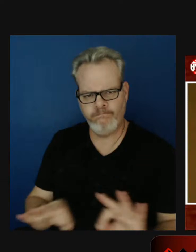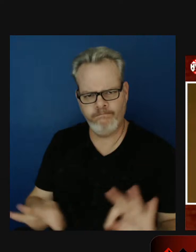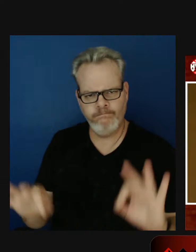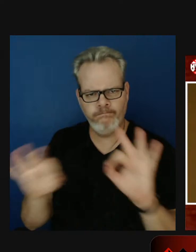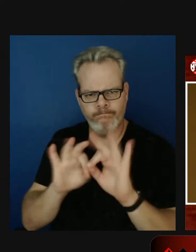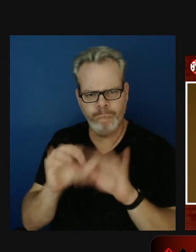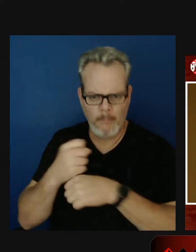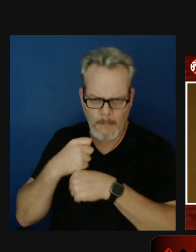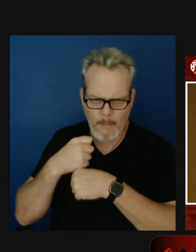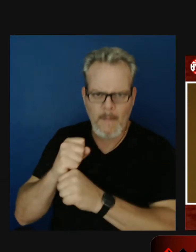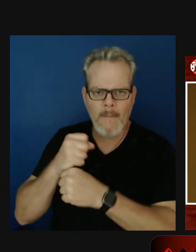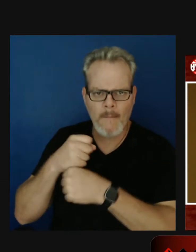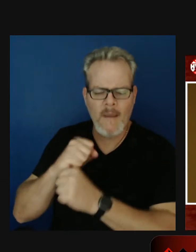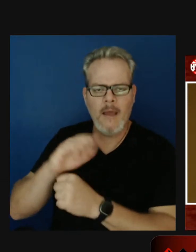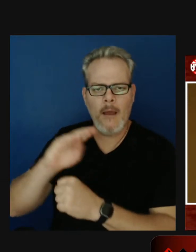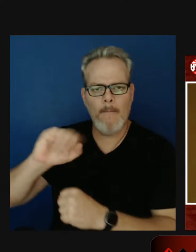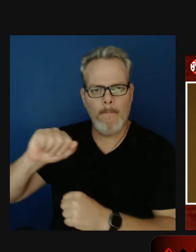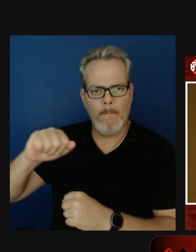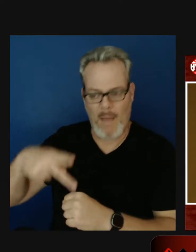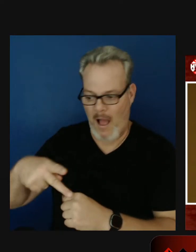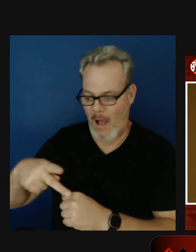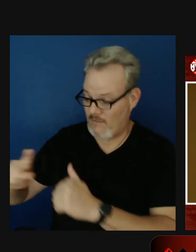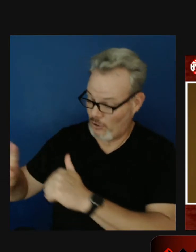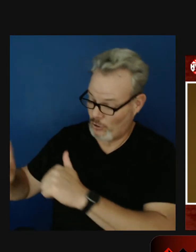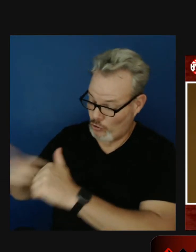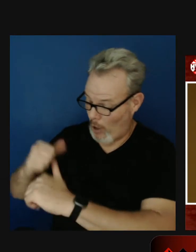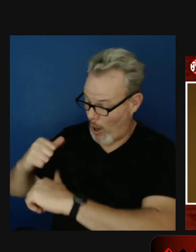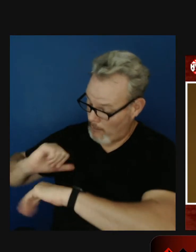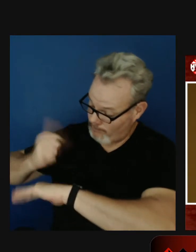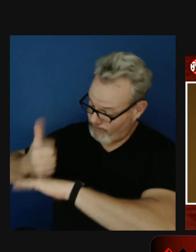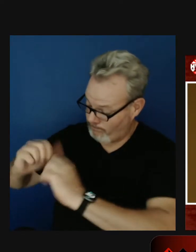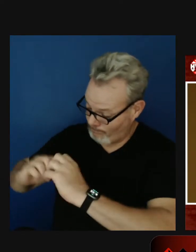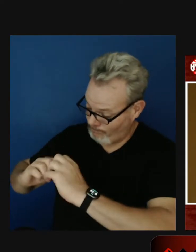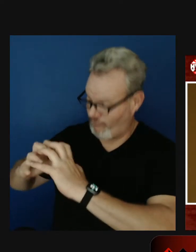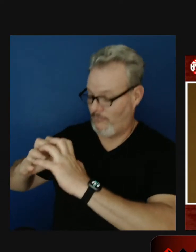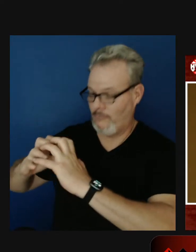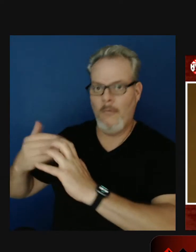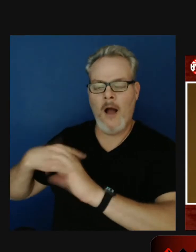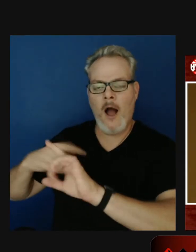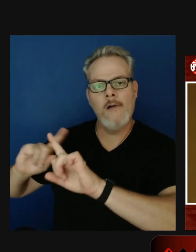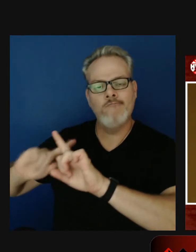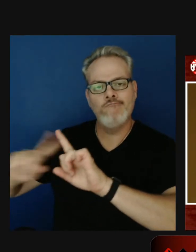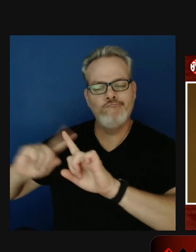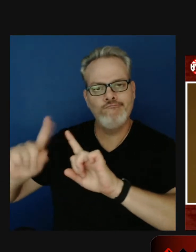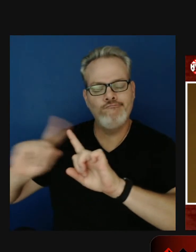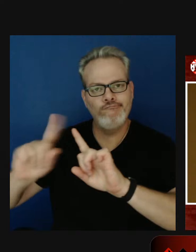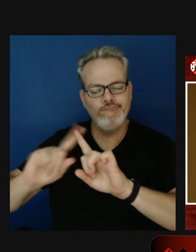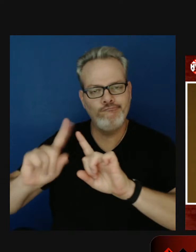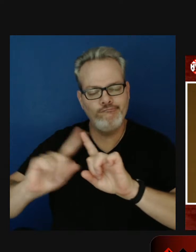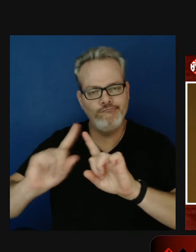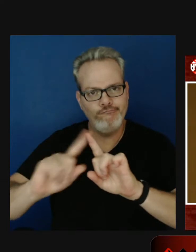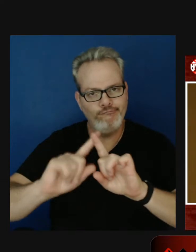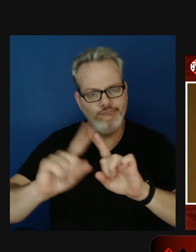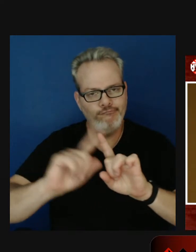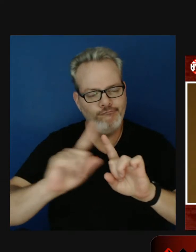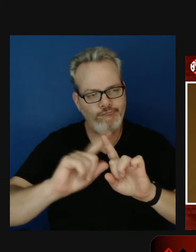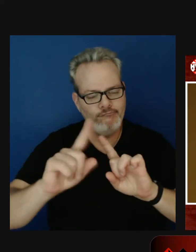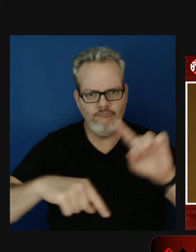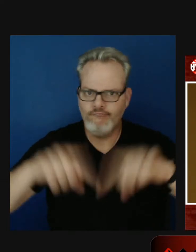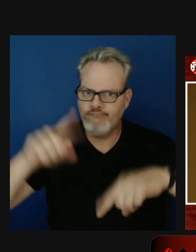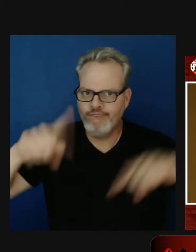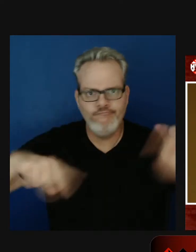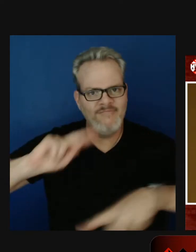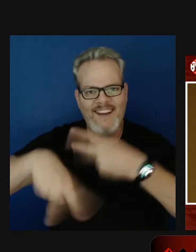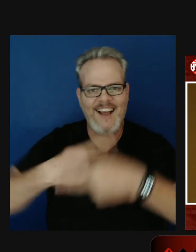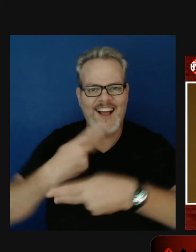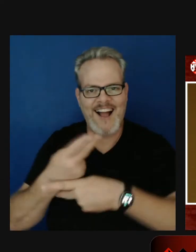from its inception to now. It's gone through several different cycles of, what maps should we make? What use are they going to be?